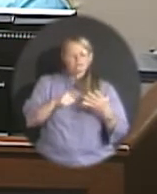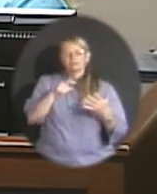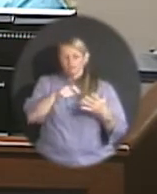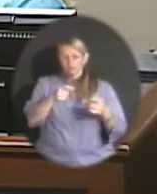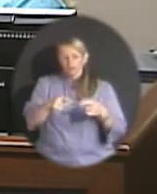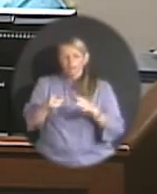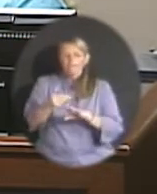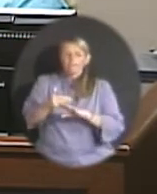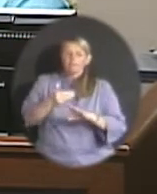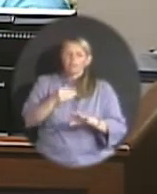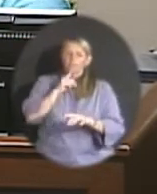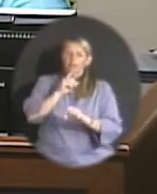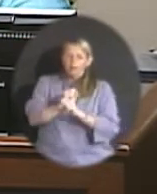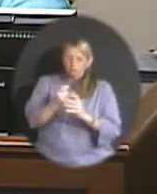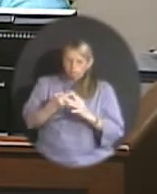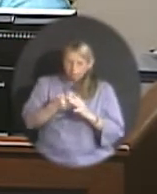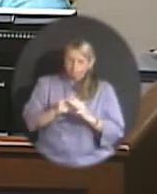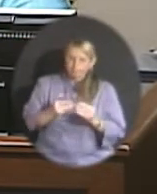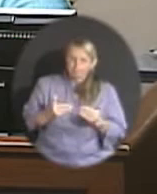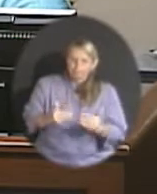actually implement that.